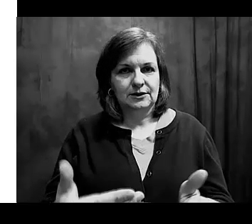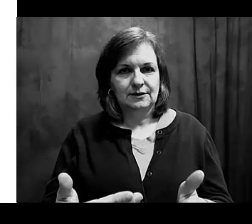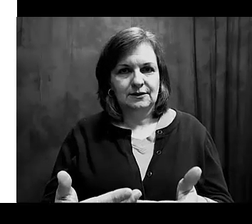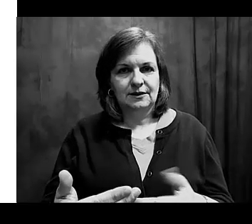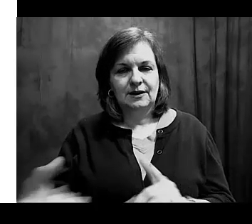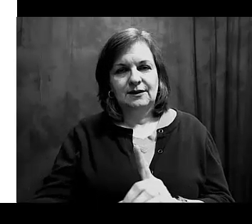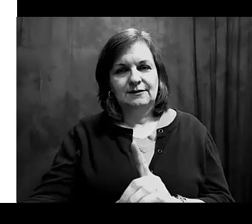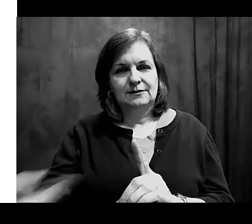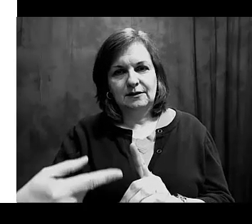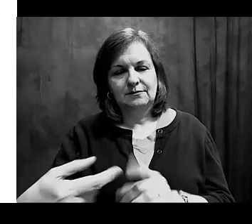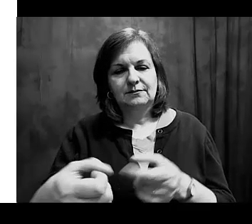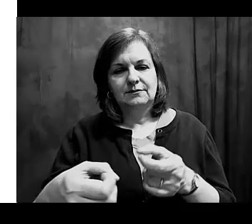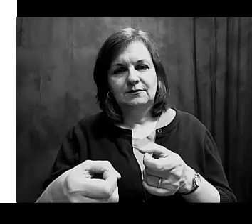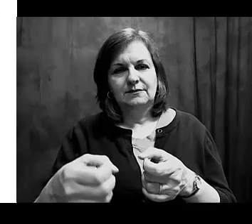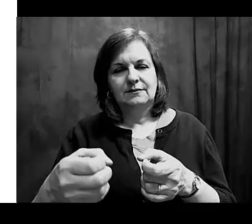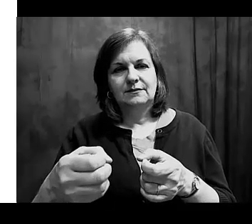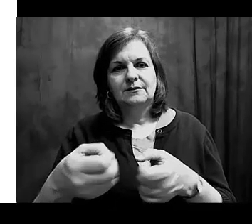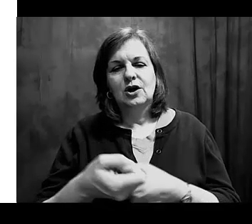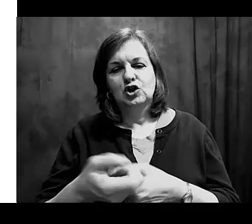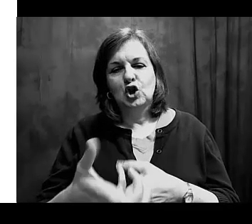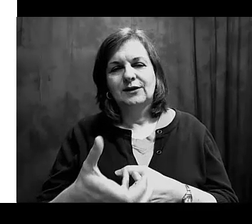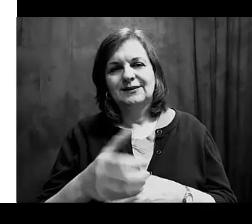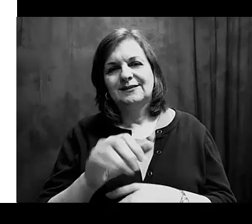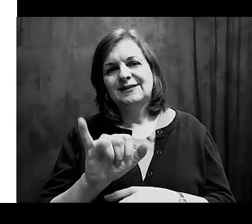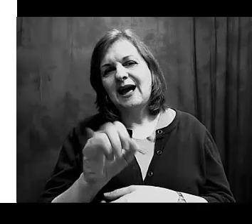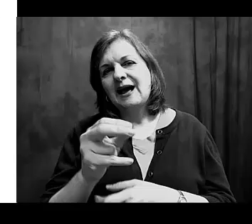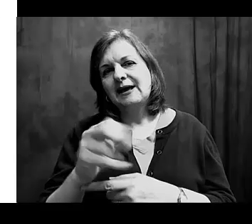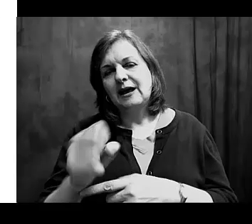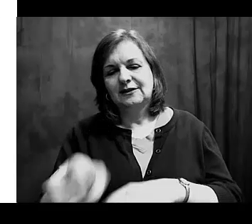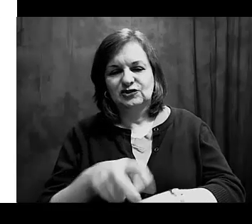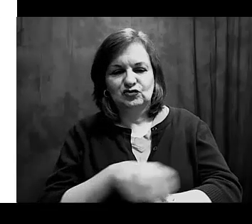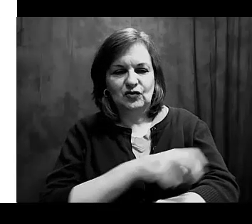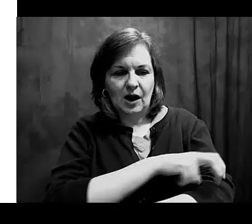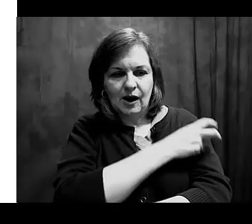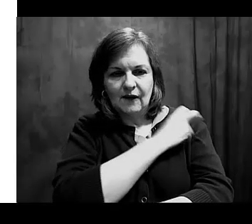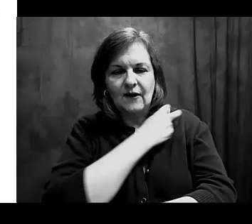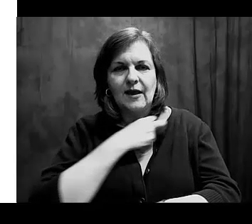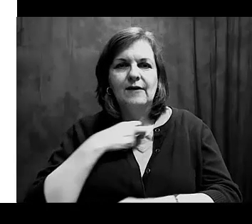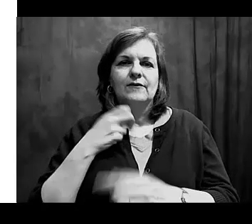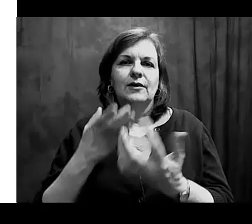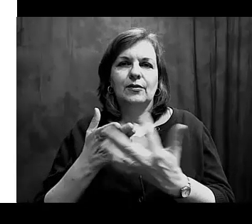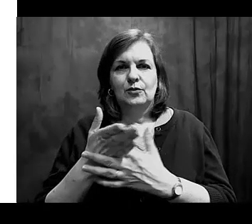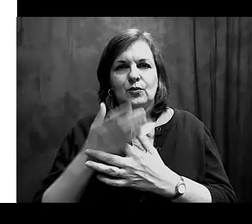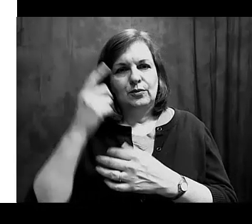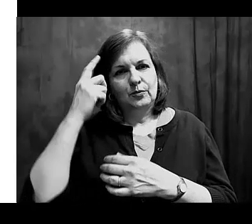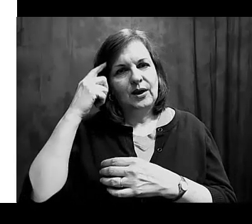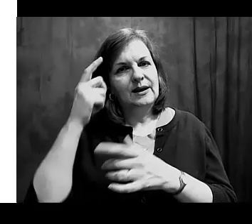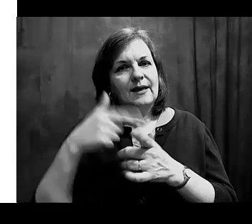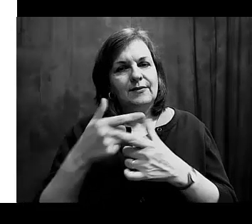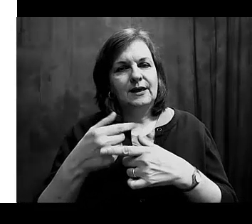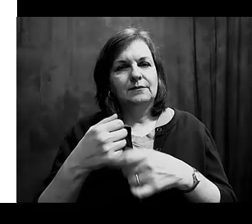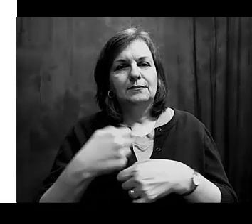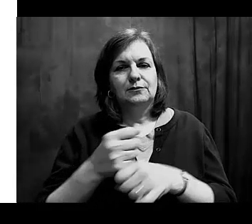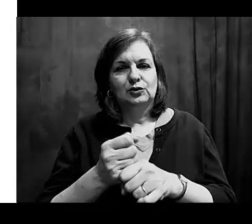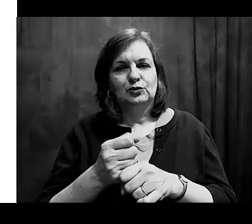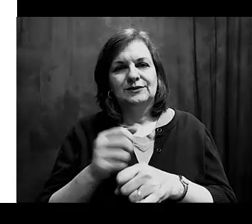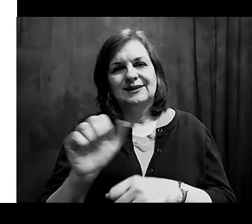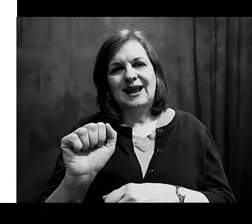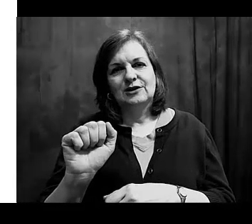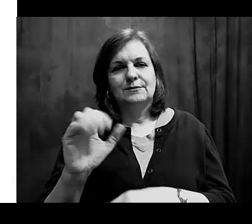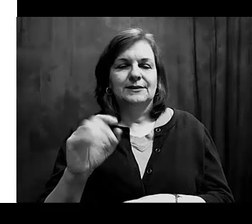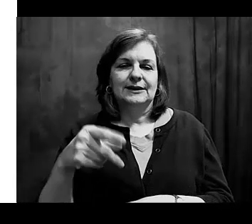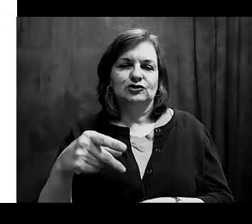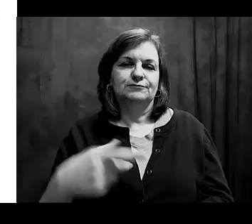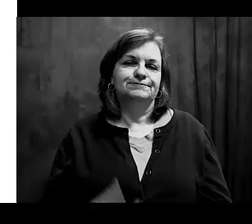taste like something you've had before if you've never had it? And then we look for some sort of response. Typically,